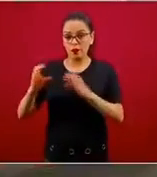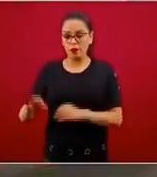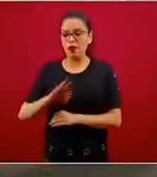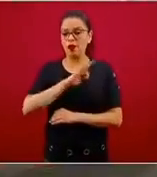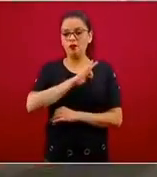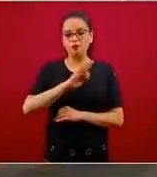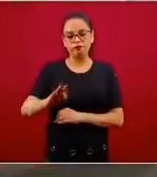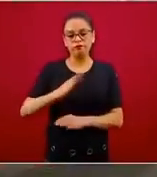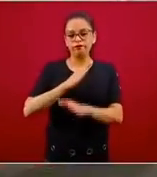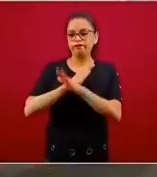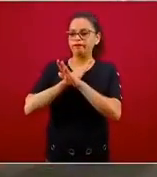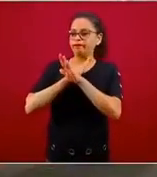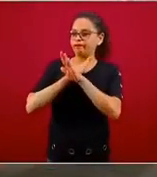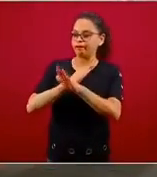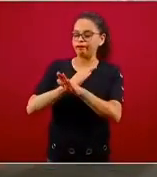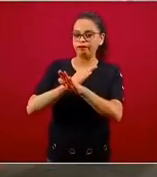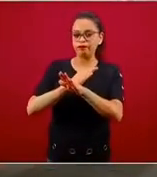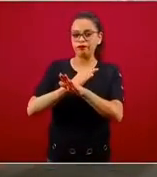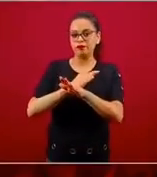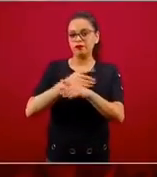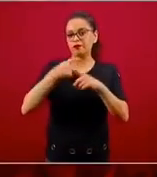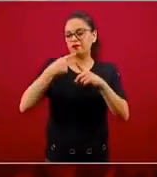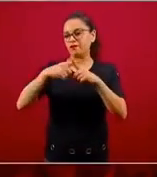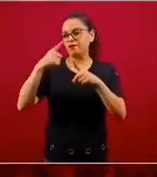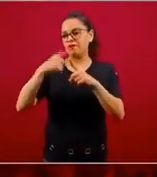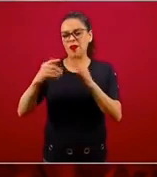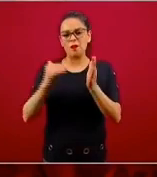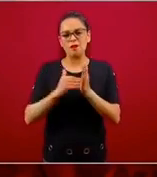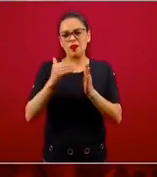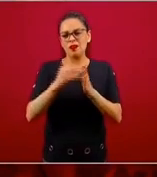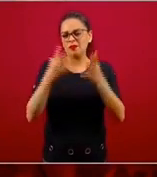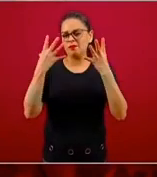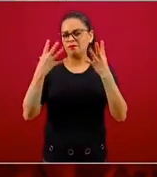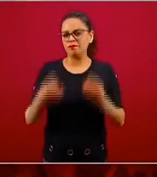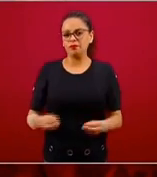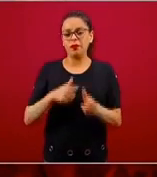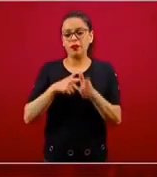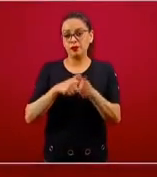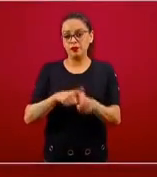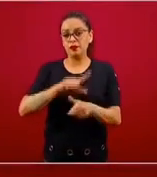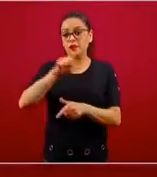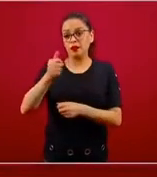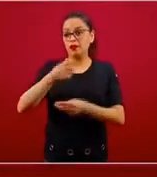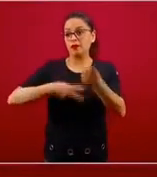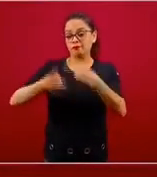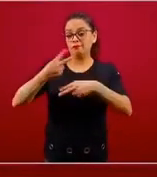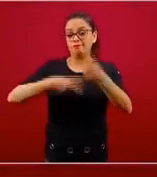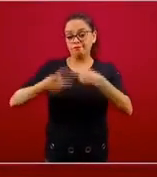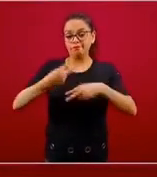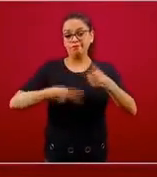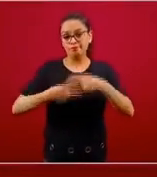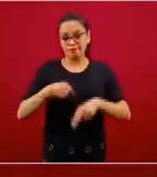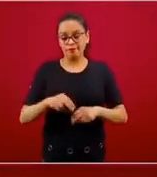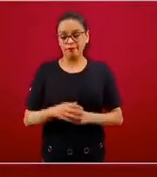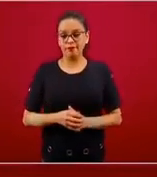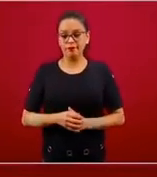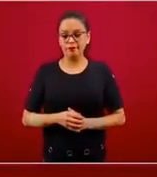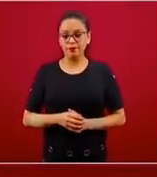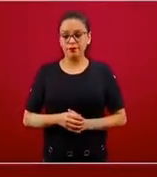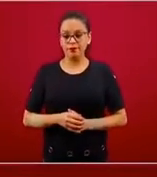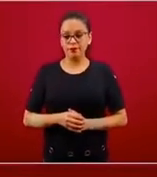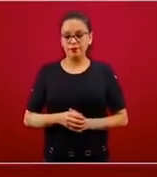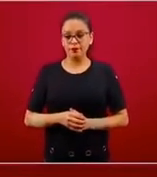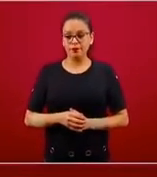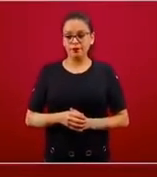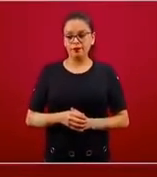health, we can address millions of antibodies that are around.